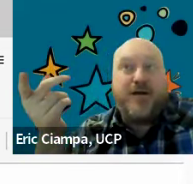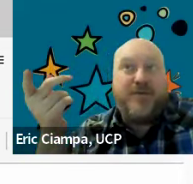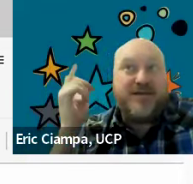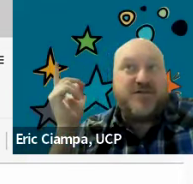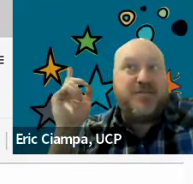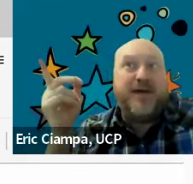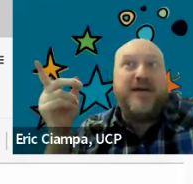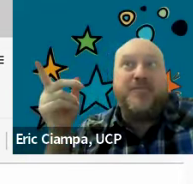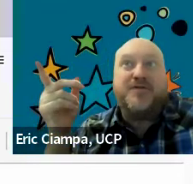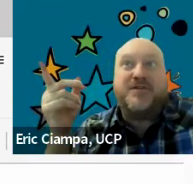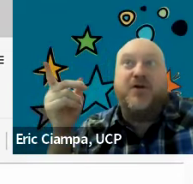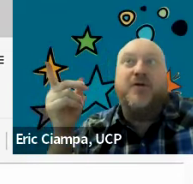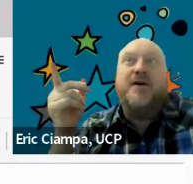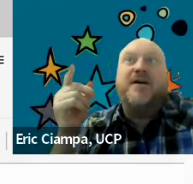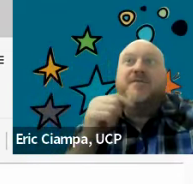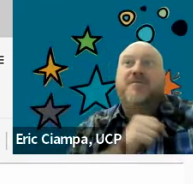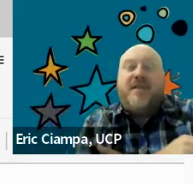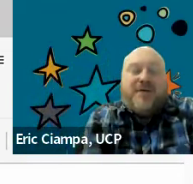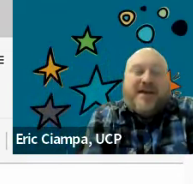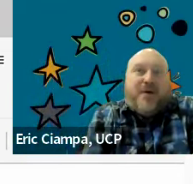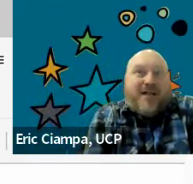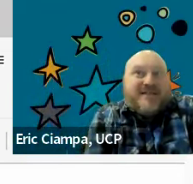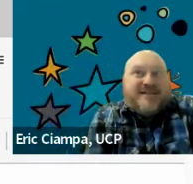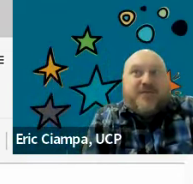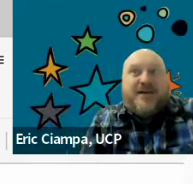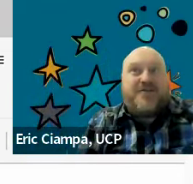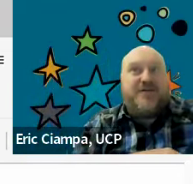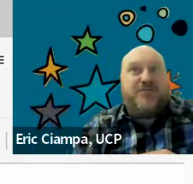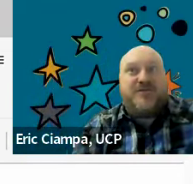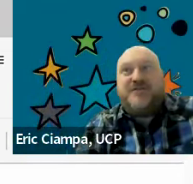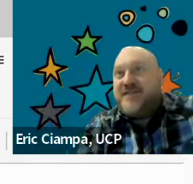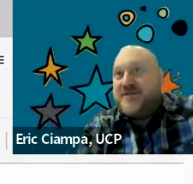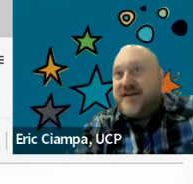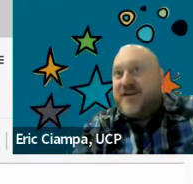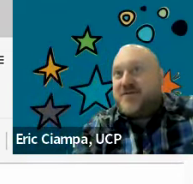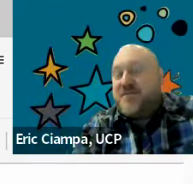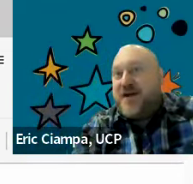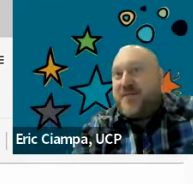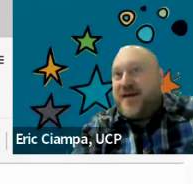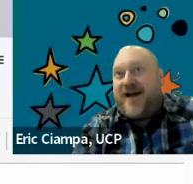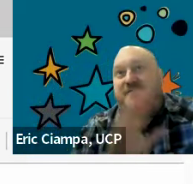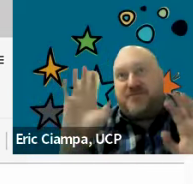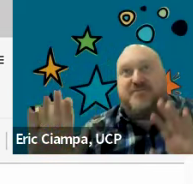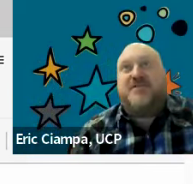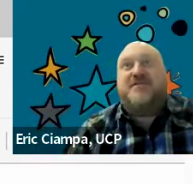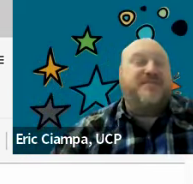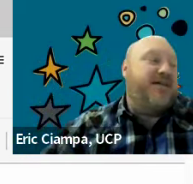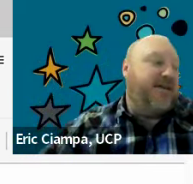getting the QIP. So that's just a big number. So they would need policies that would actually result in those savings, which may or may